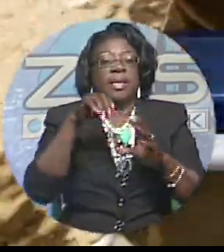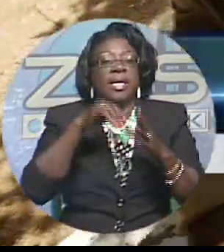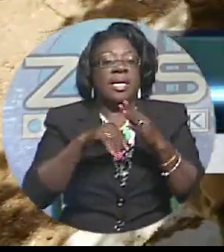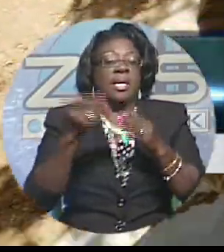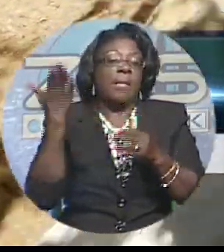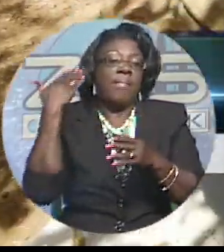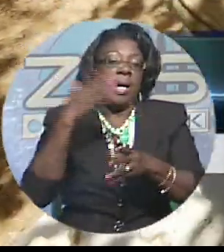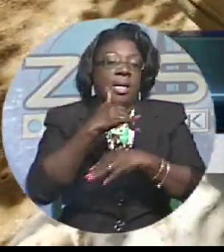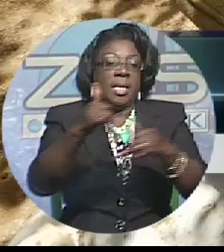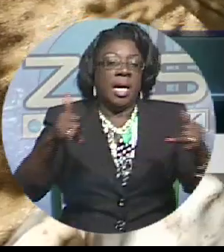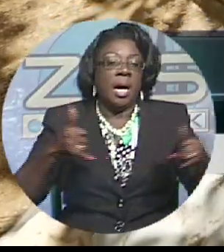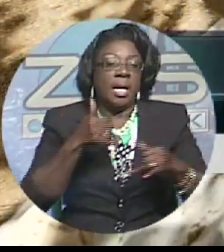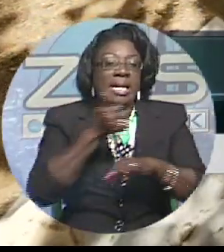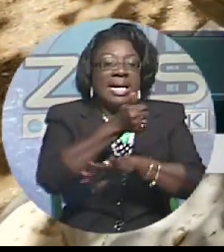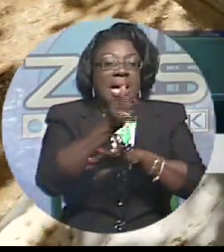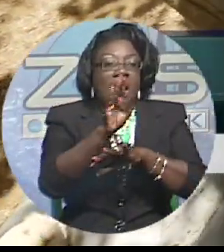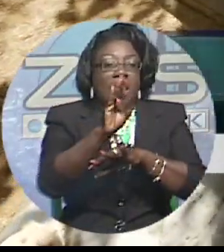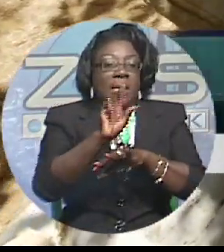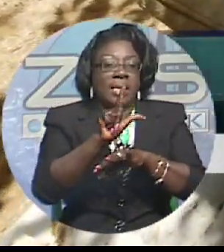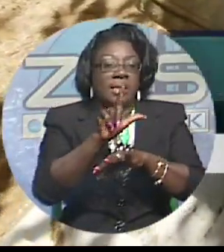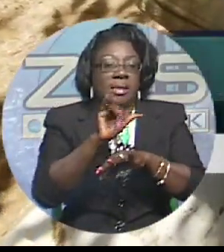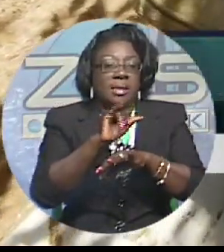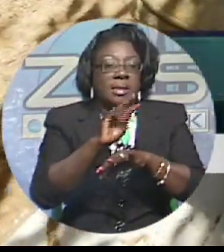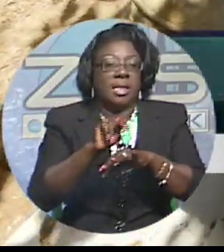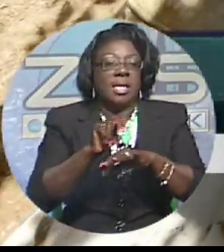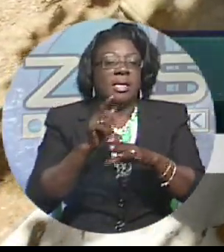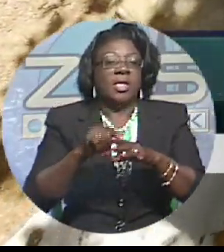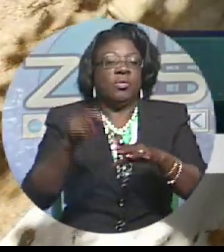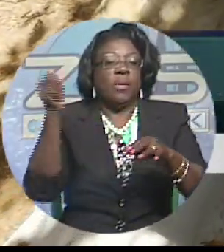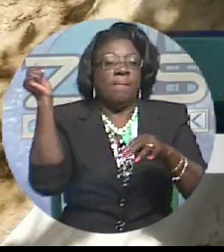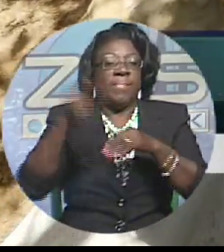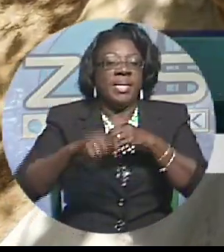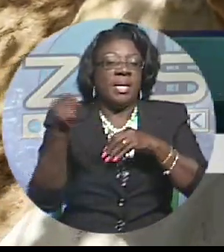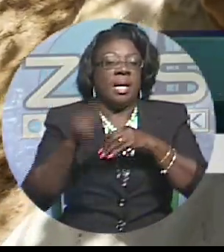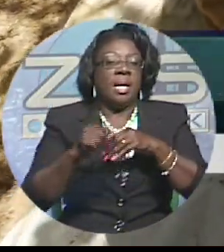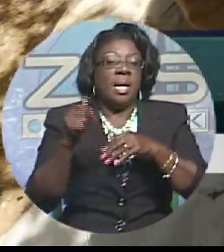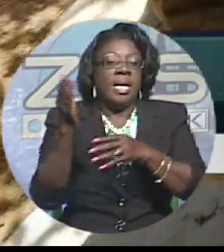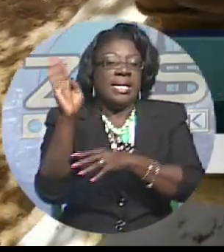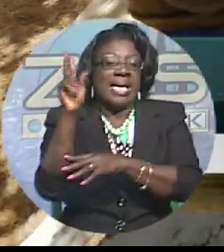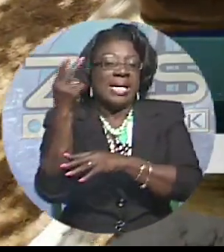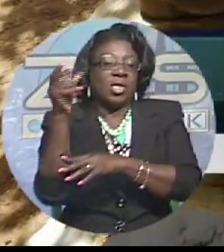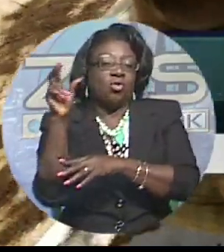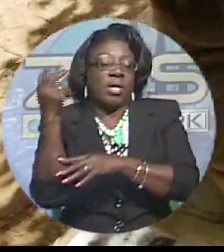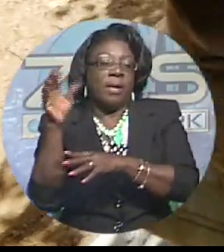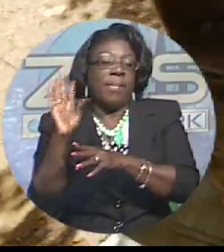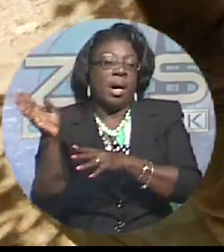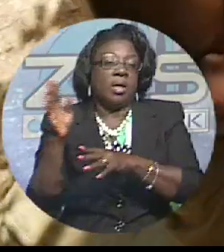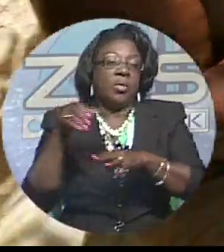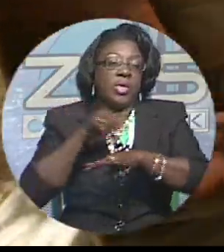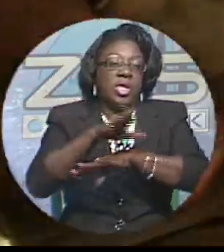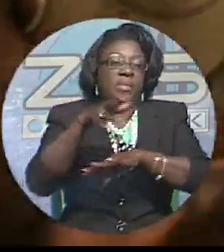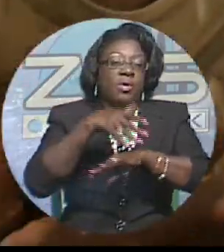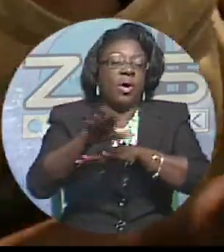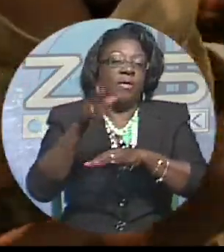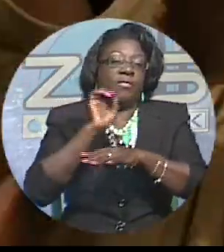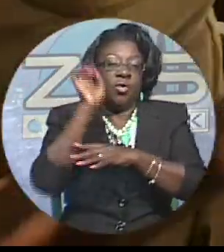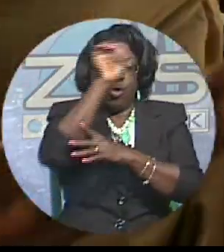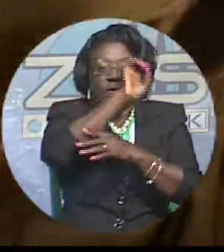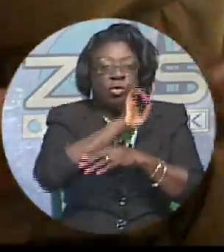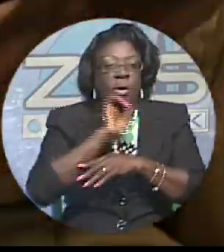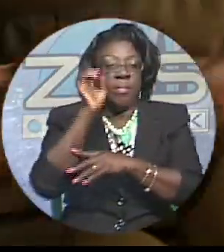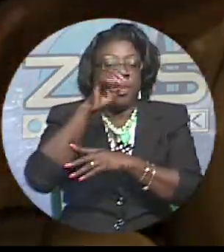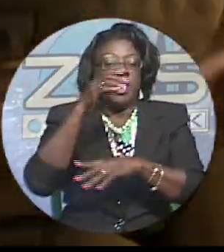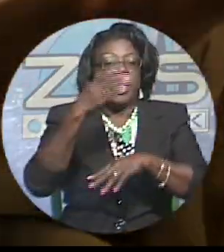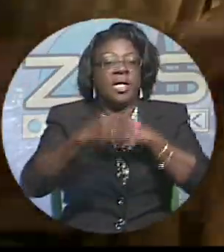backyard in Acklands, this woman beats a cascarilla bark. It'll be shipped off to Europe for processing to make the